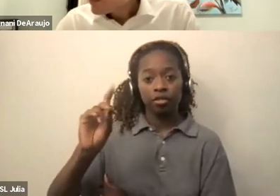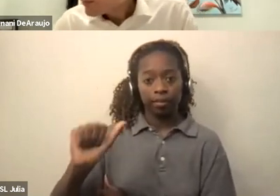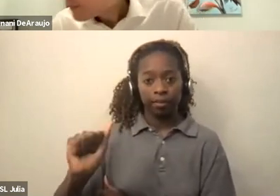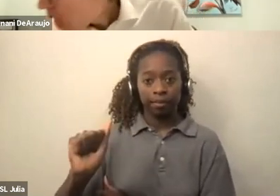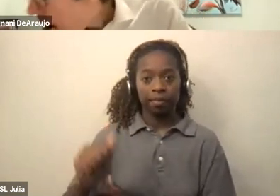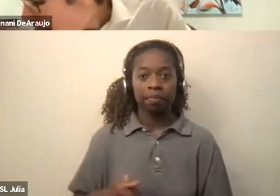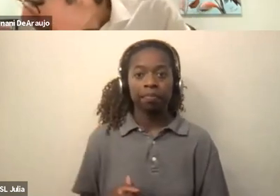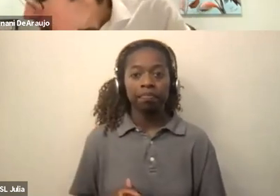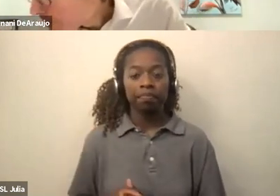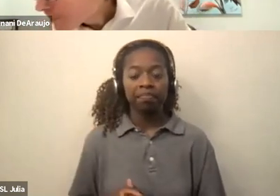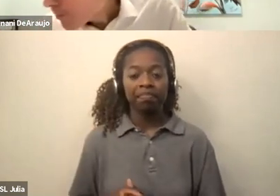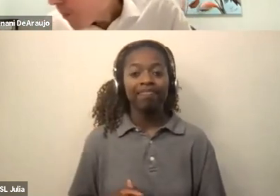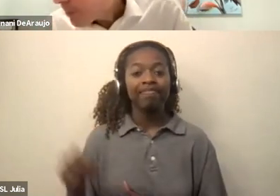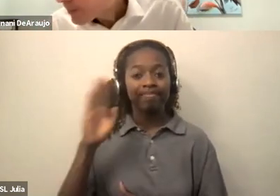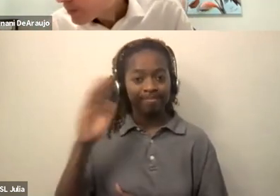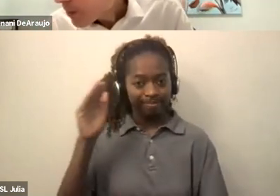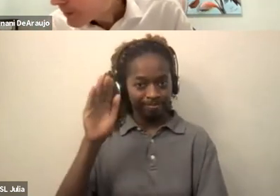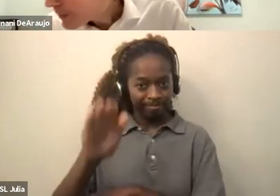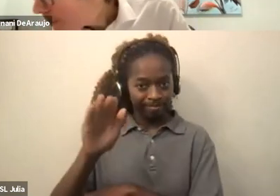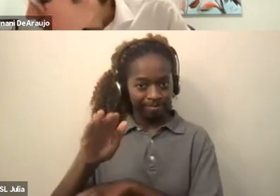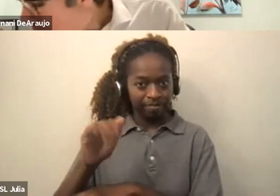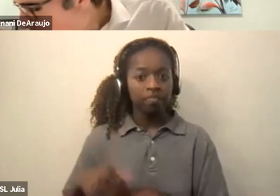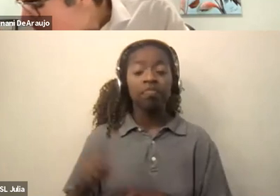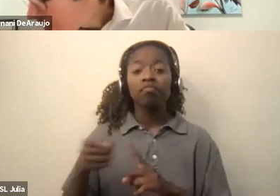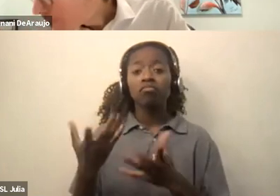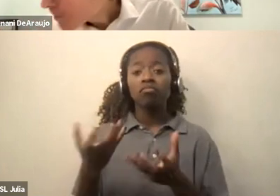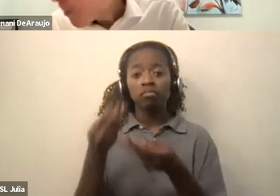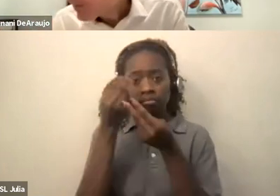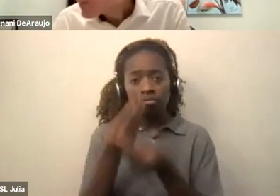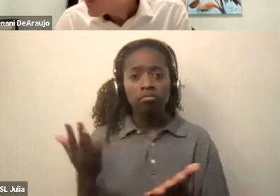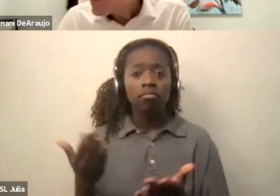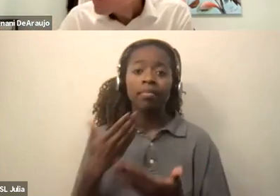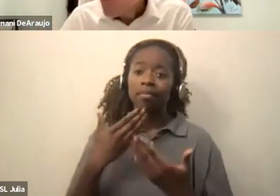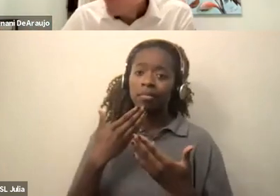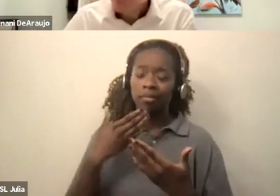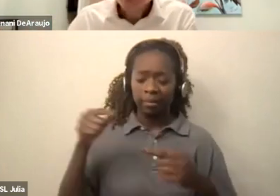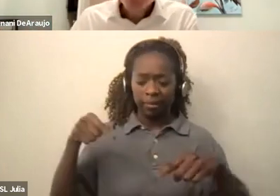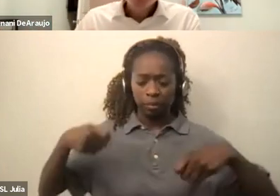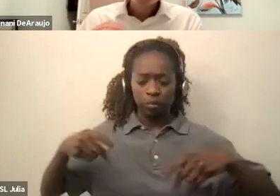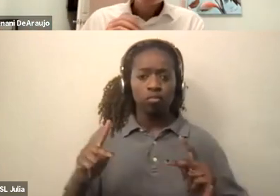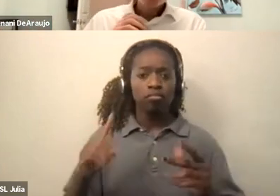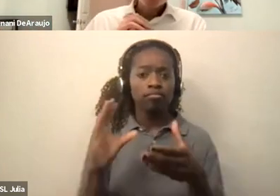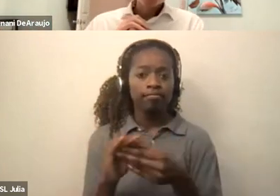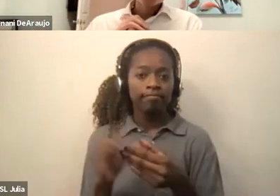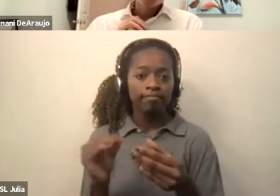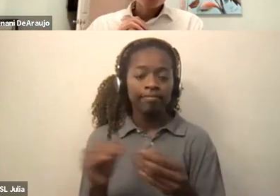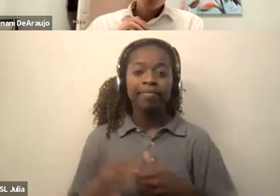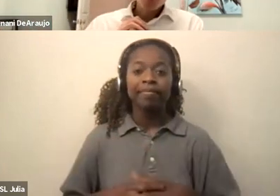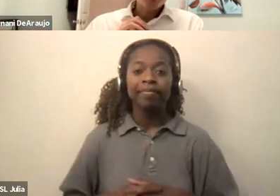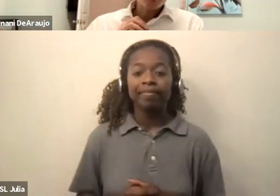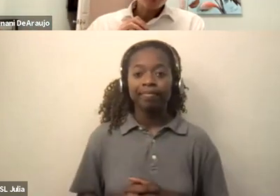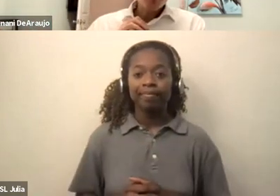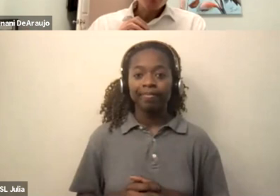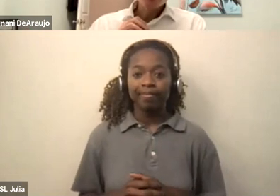yes hi good evening um i first want to say thank you for the opportunity of speaking um it